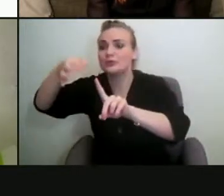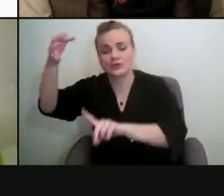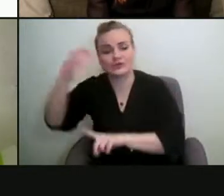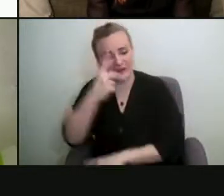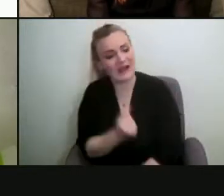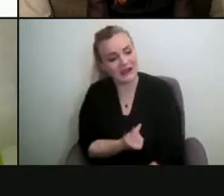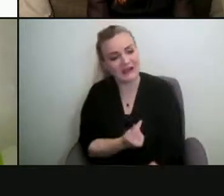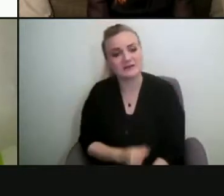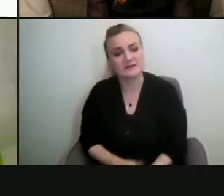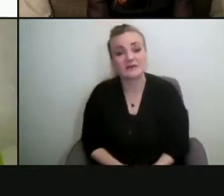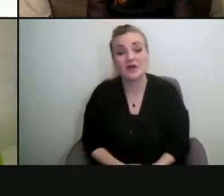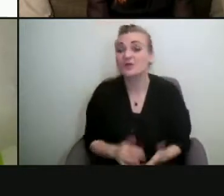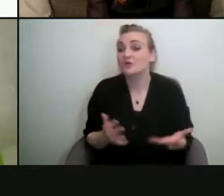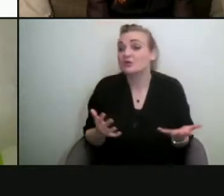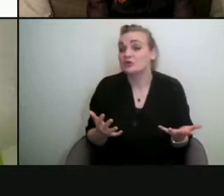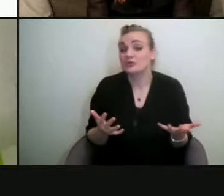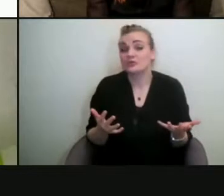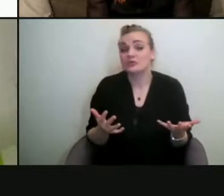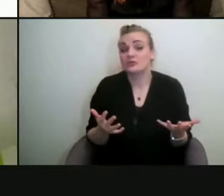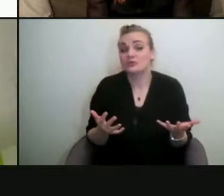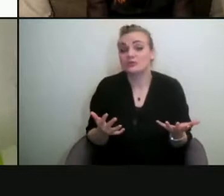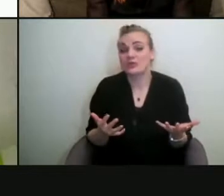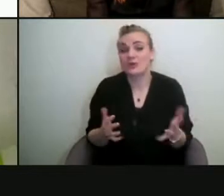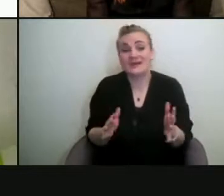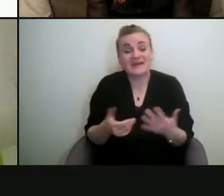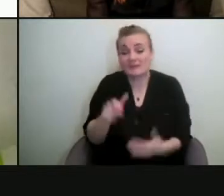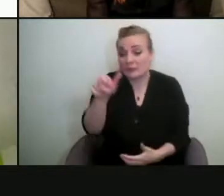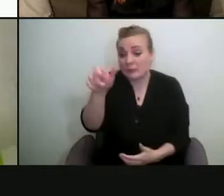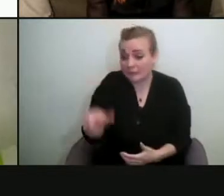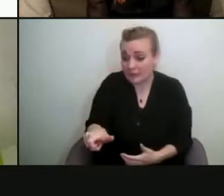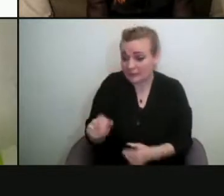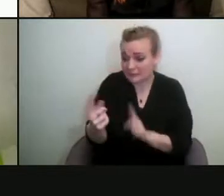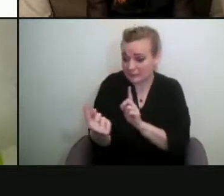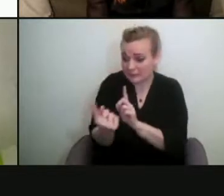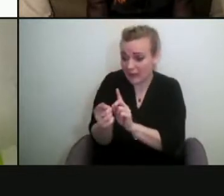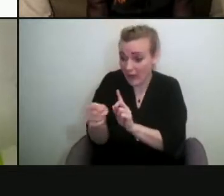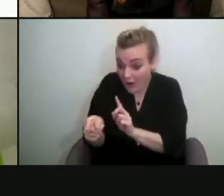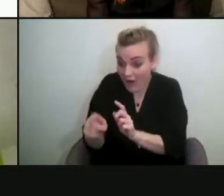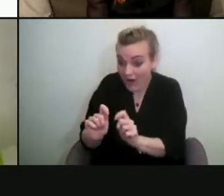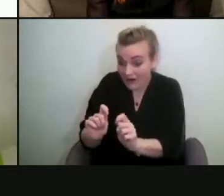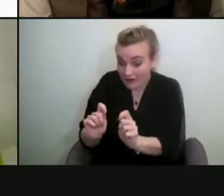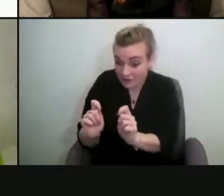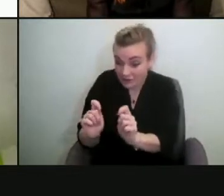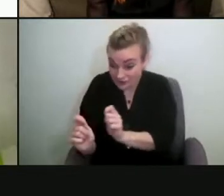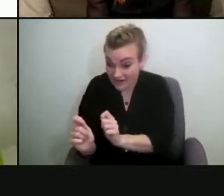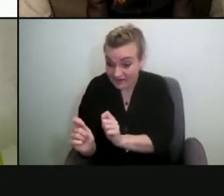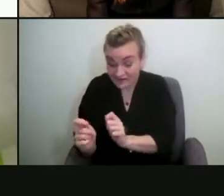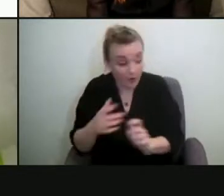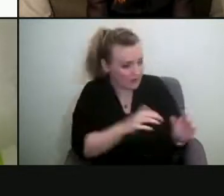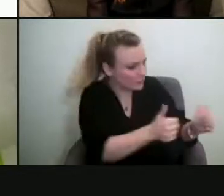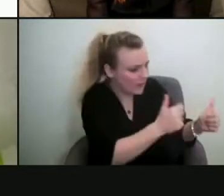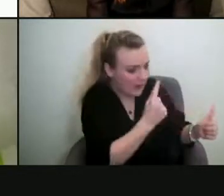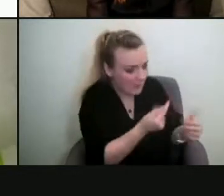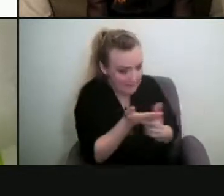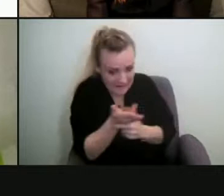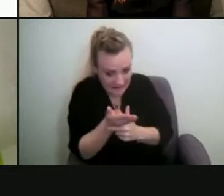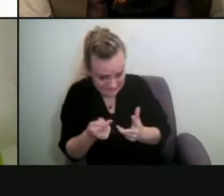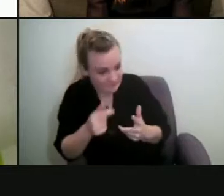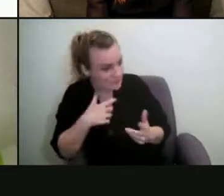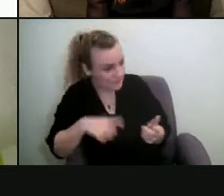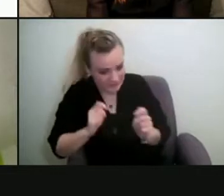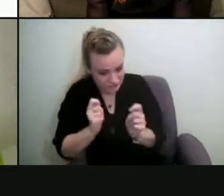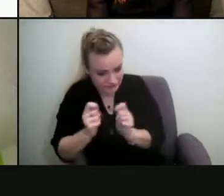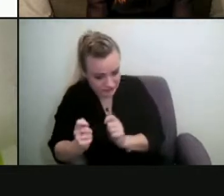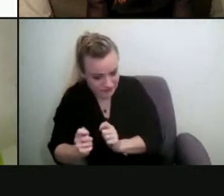you can see someone that's, even if it's the smallest change, attempting and trying to make those steps, that goes a long